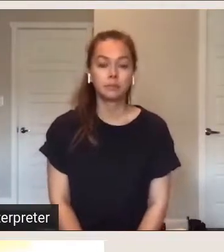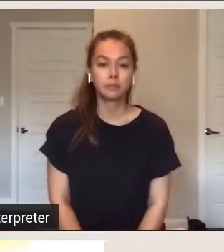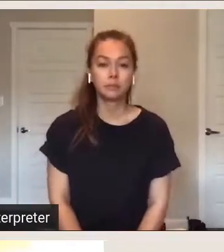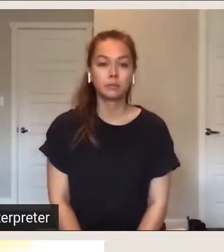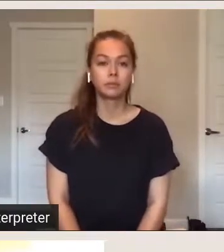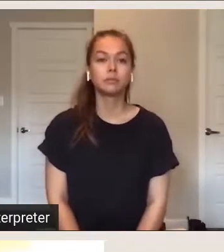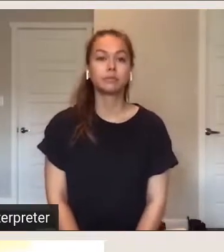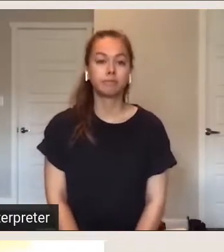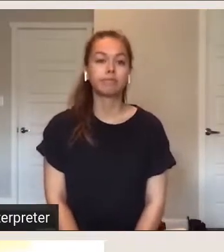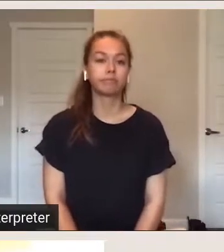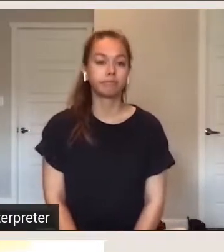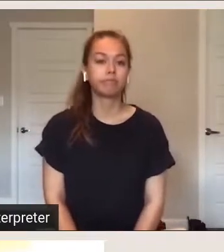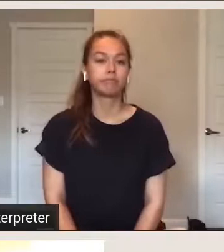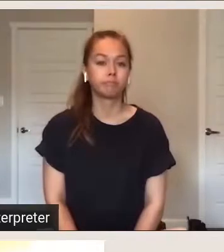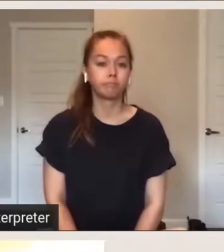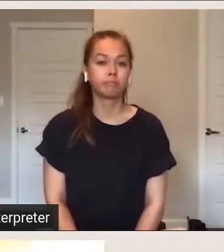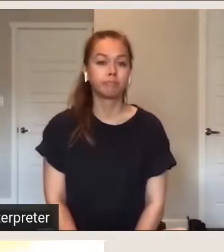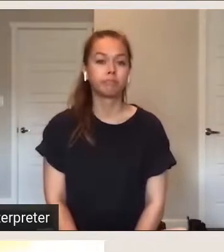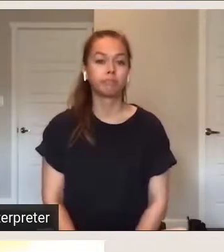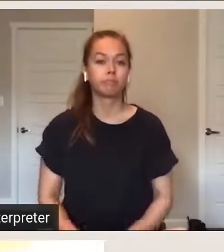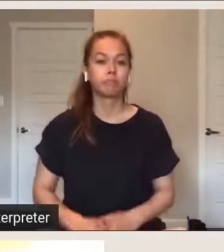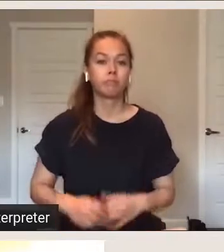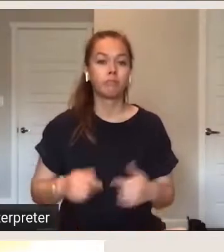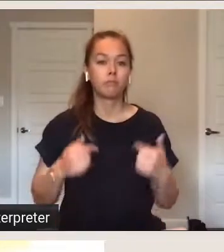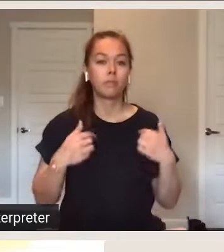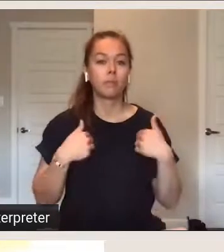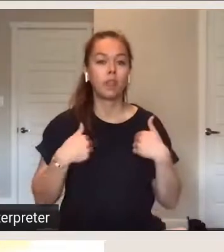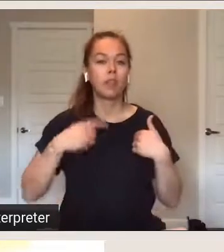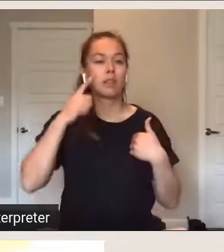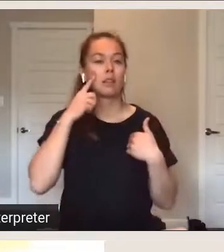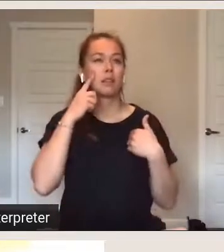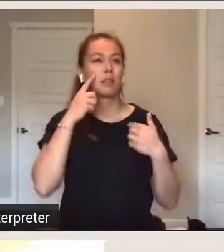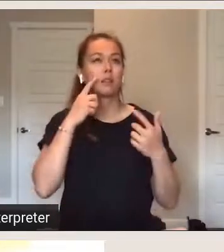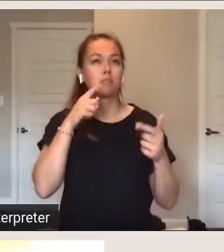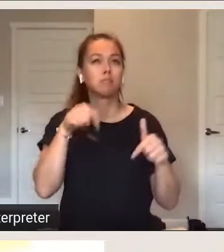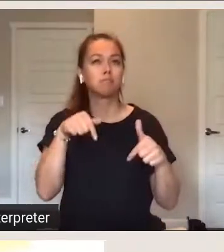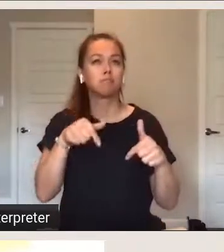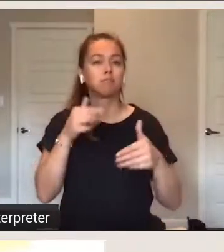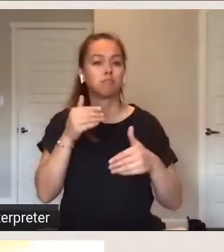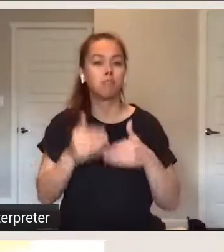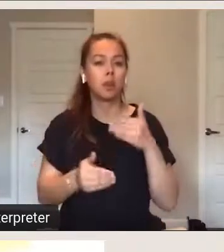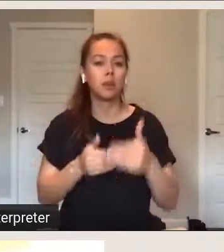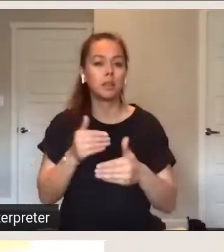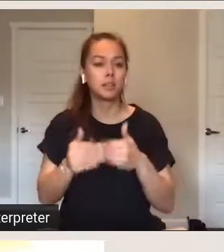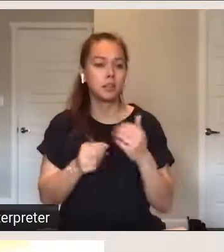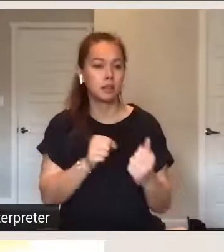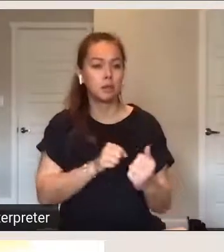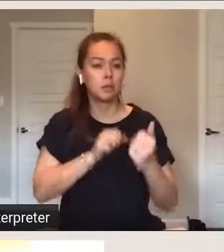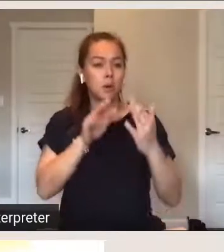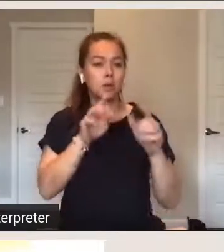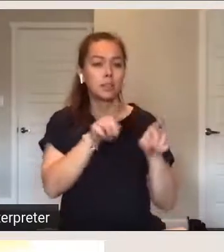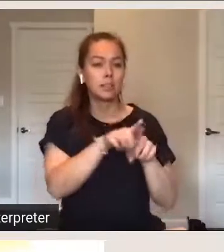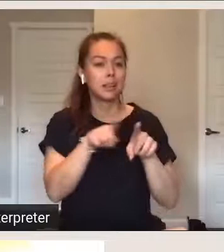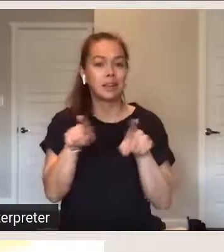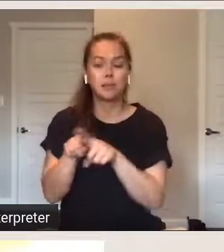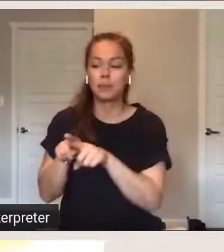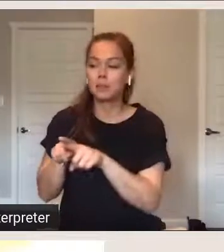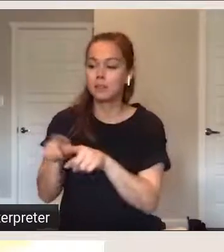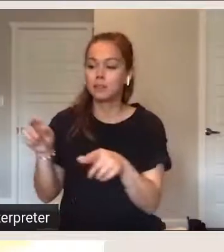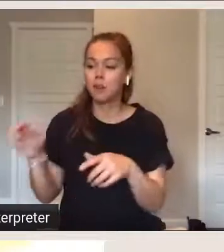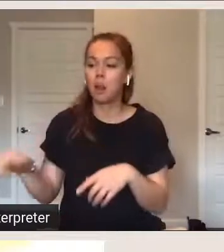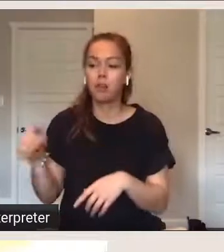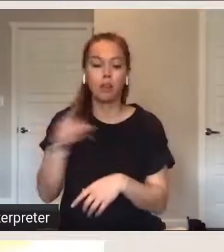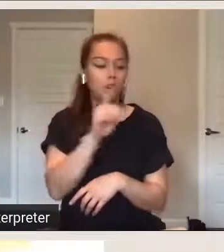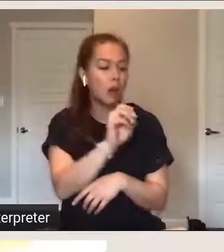is, I think that I approach this whole process as I would making anything, you know, nonfiction or documentary. I'm